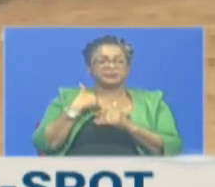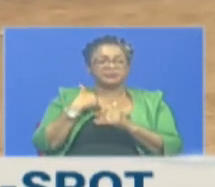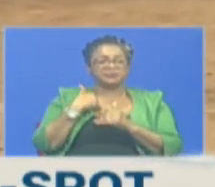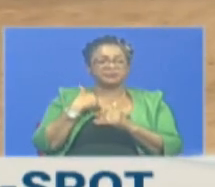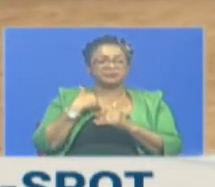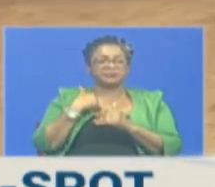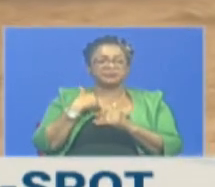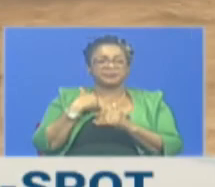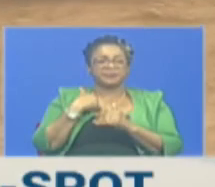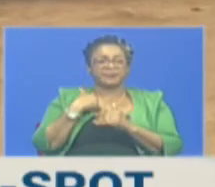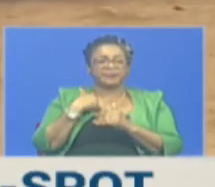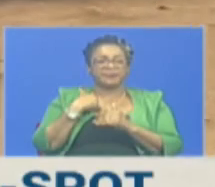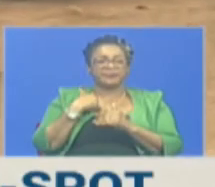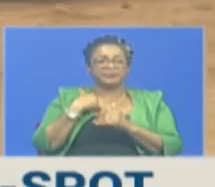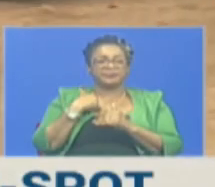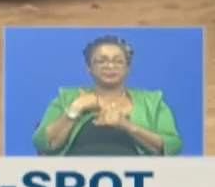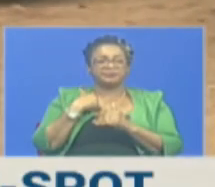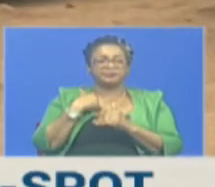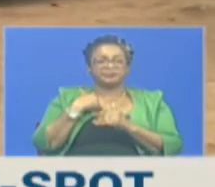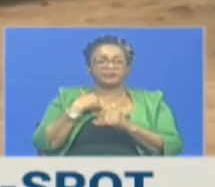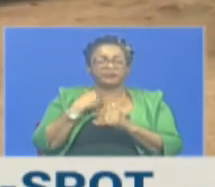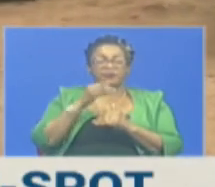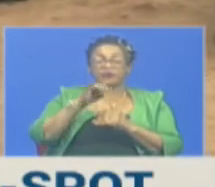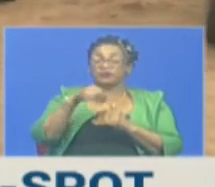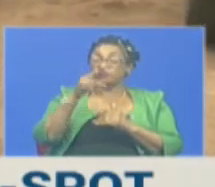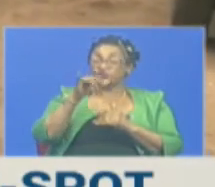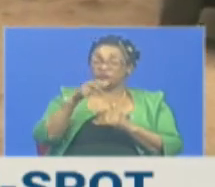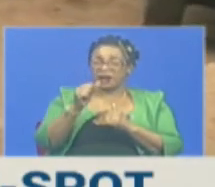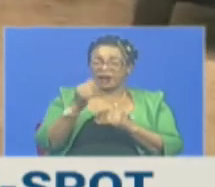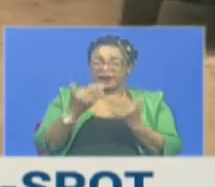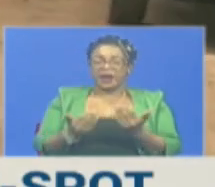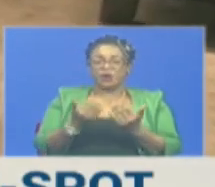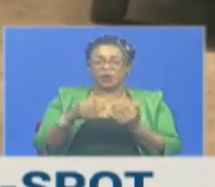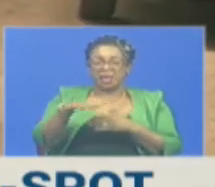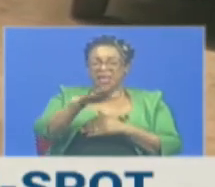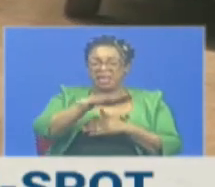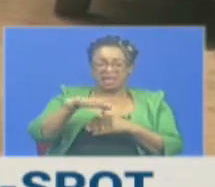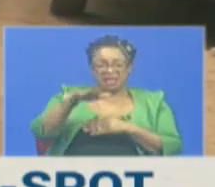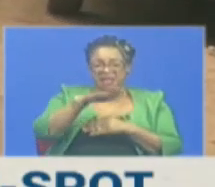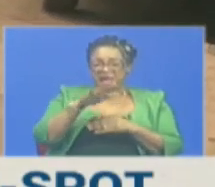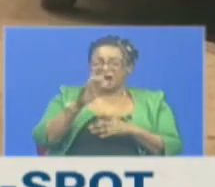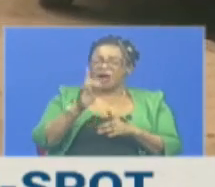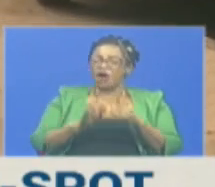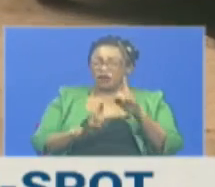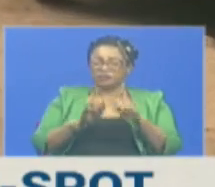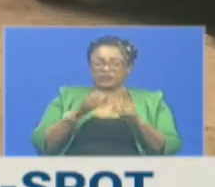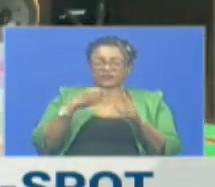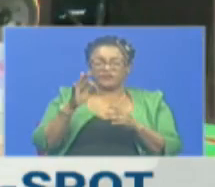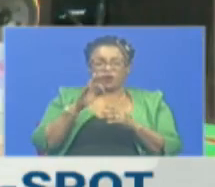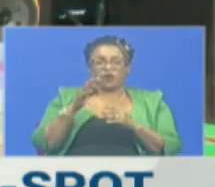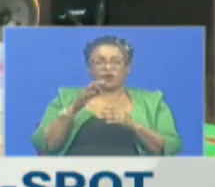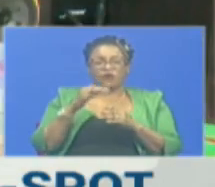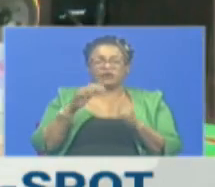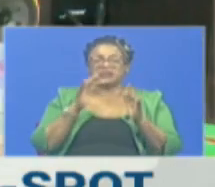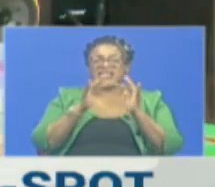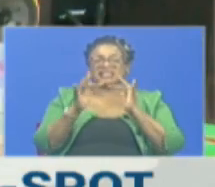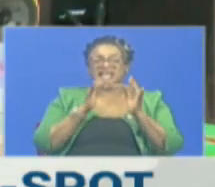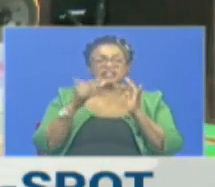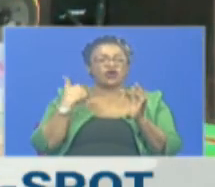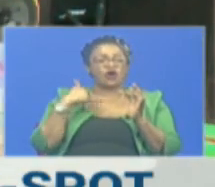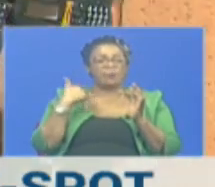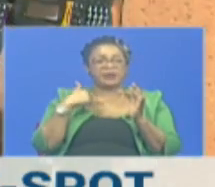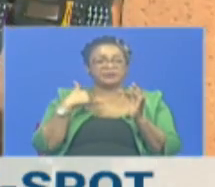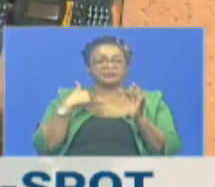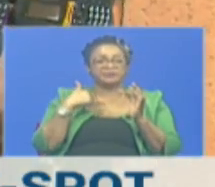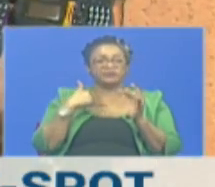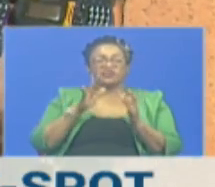That Juja has now established itself as a hotbed for cybercrimes is not news, not at least for those who've